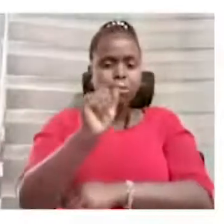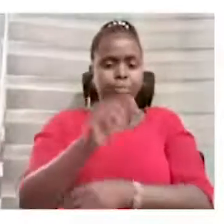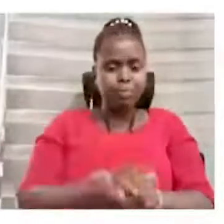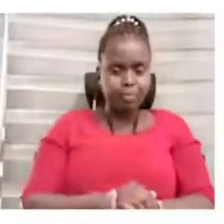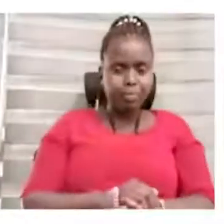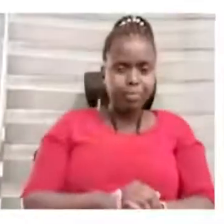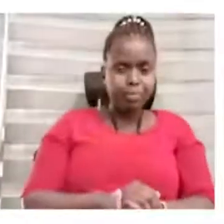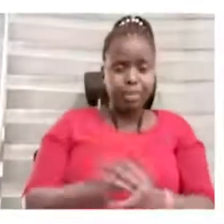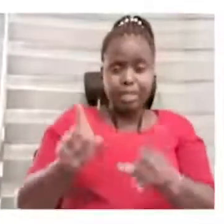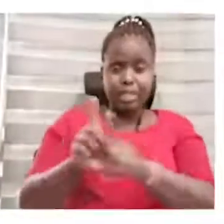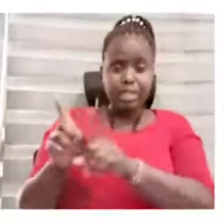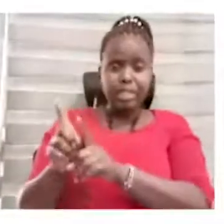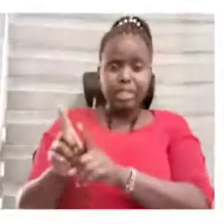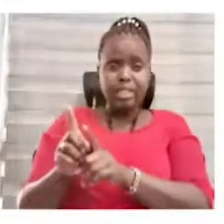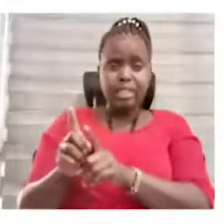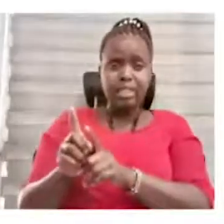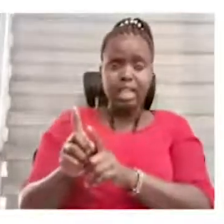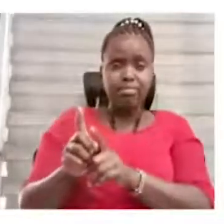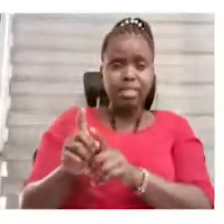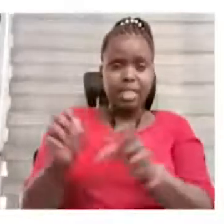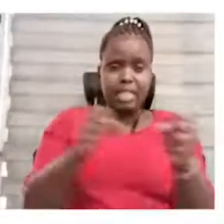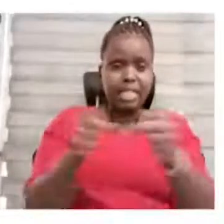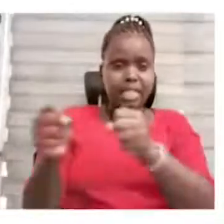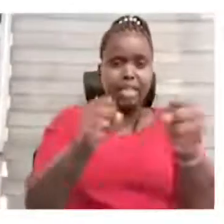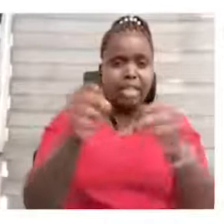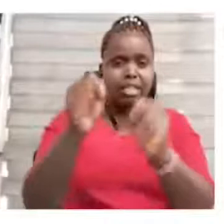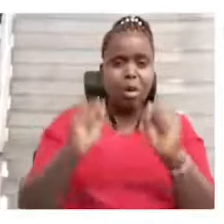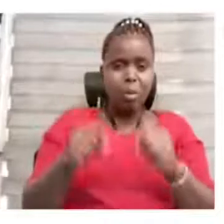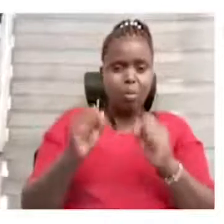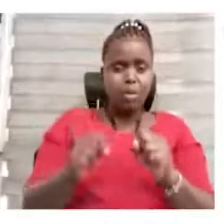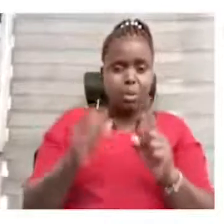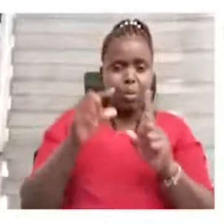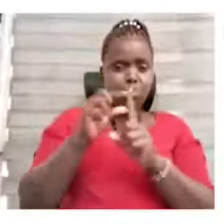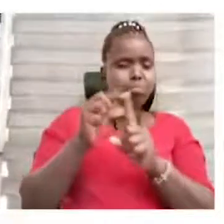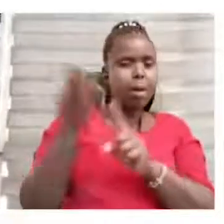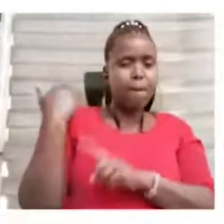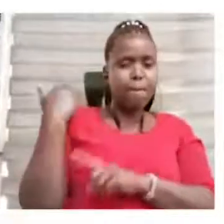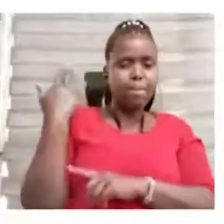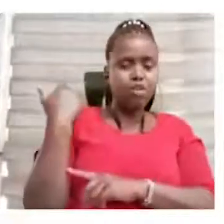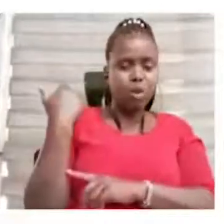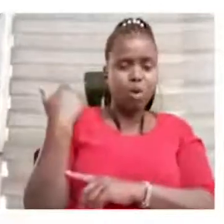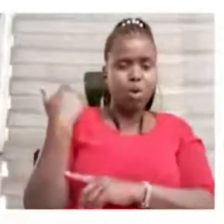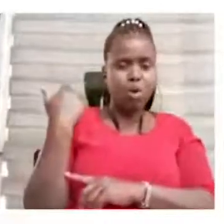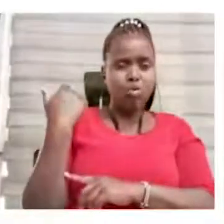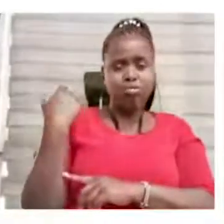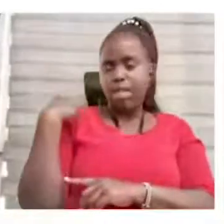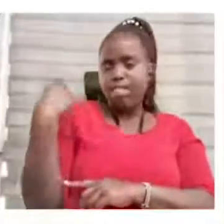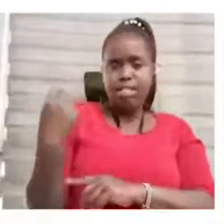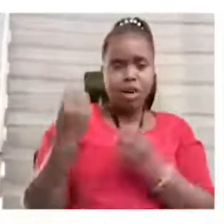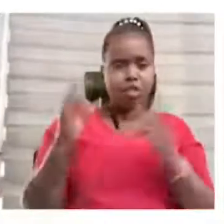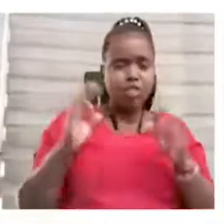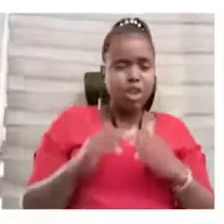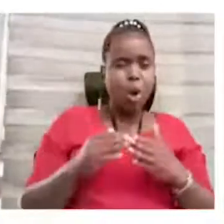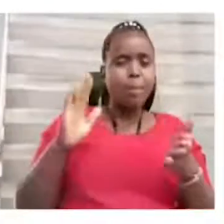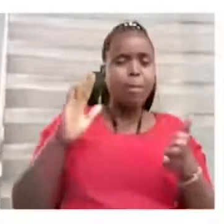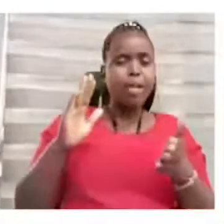part of our purpose-led strategy that Sitoyo mentioned also earlier, we have recently launched a social contract, which